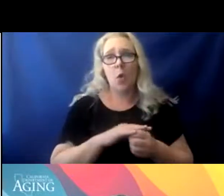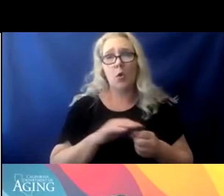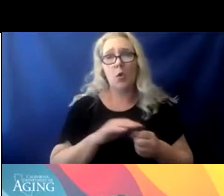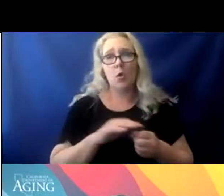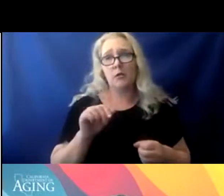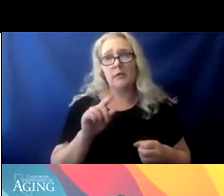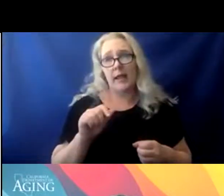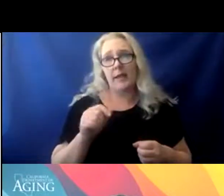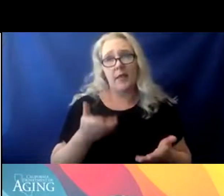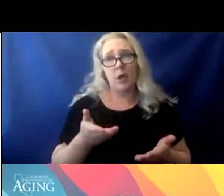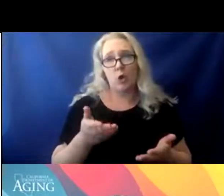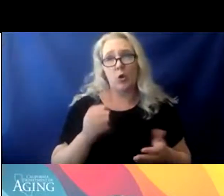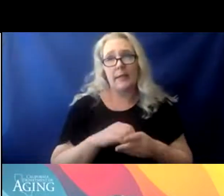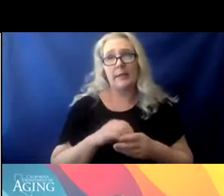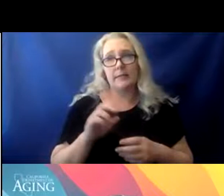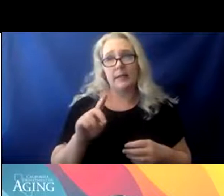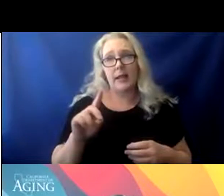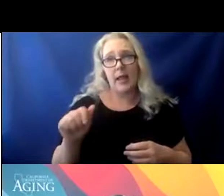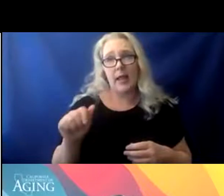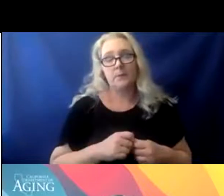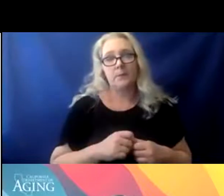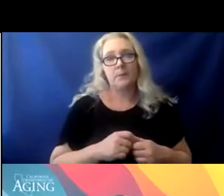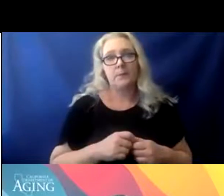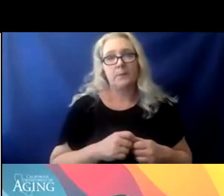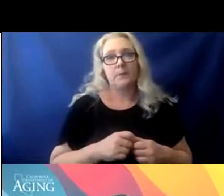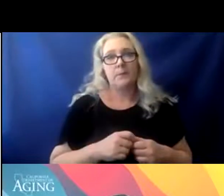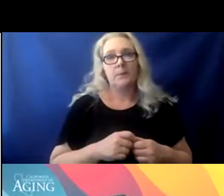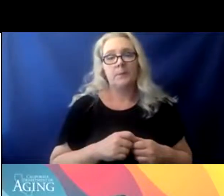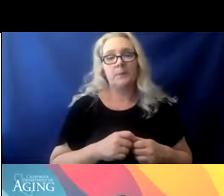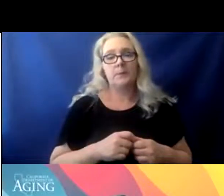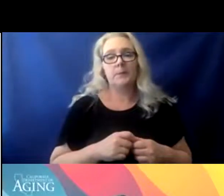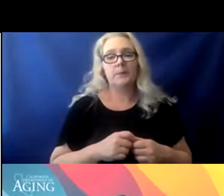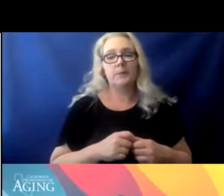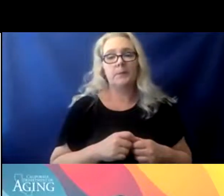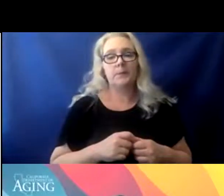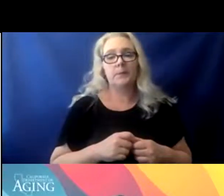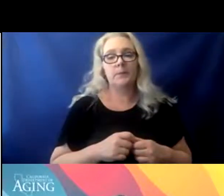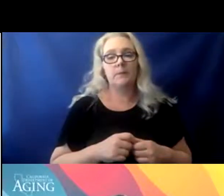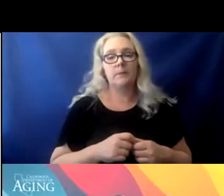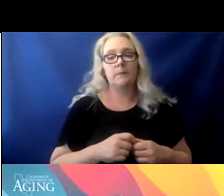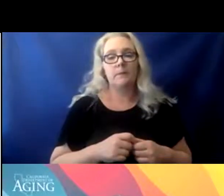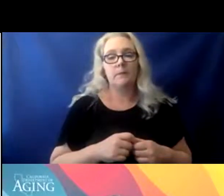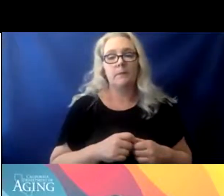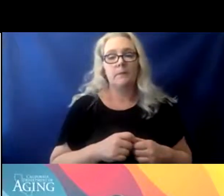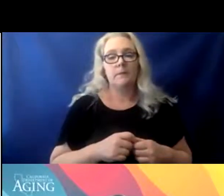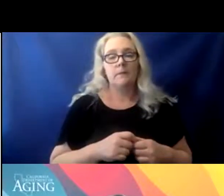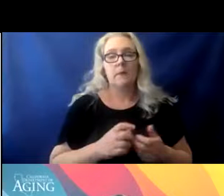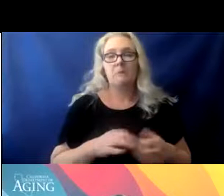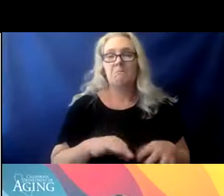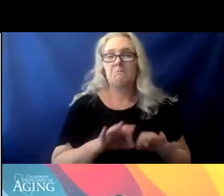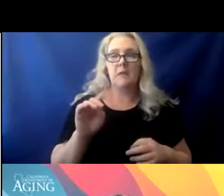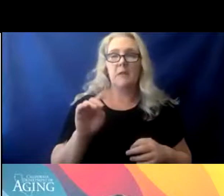data dashboard. One key focus there is in the demographic dashboard. Next